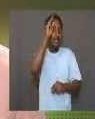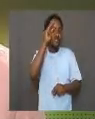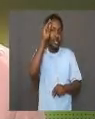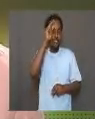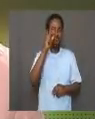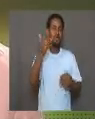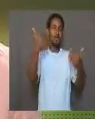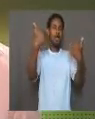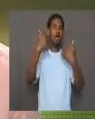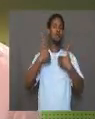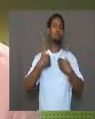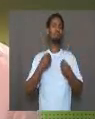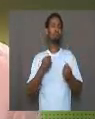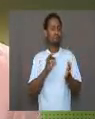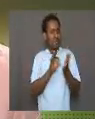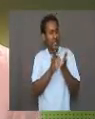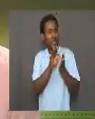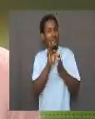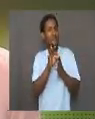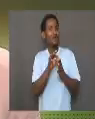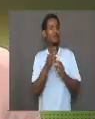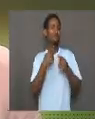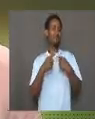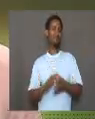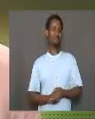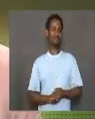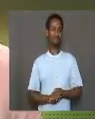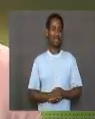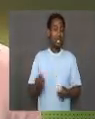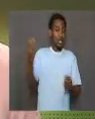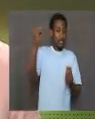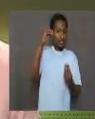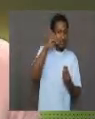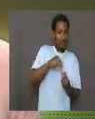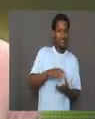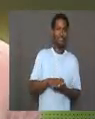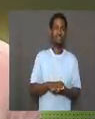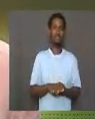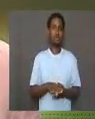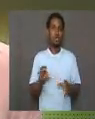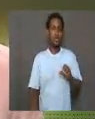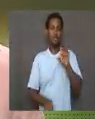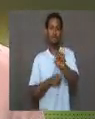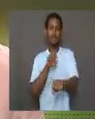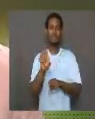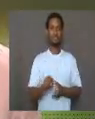Multiculturalism has a number of causes, including